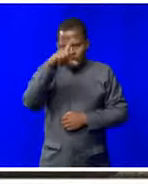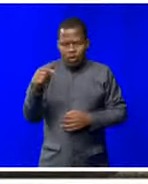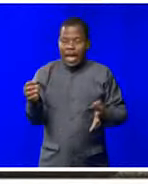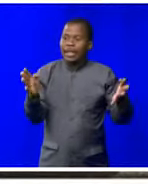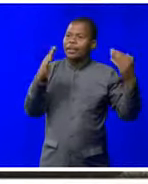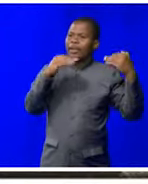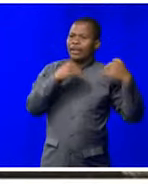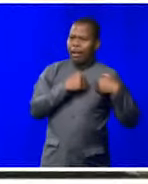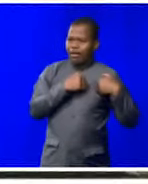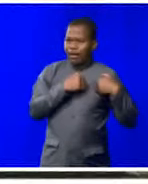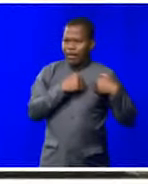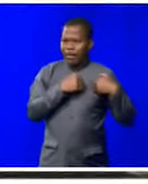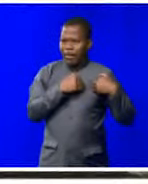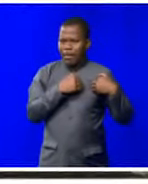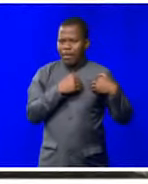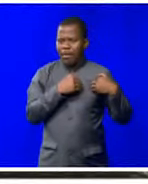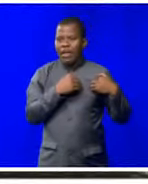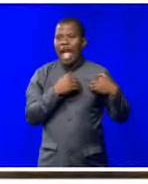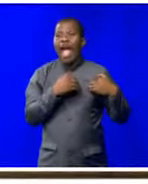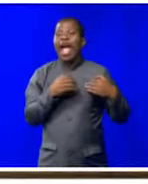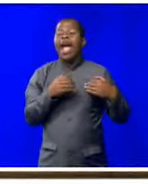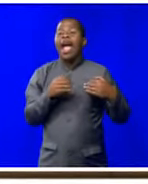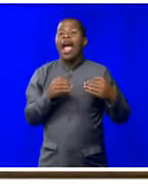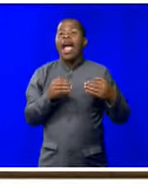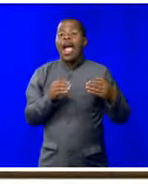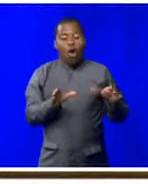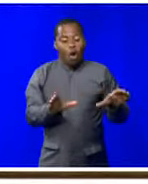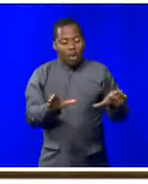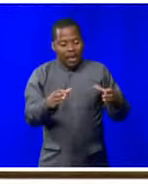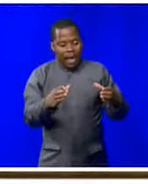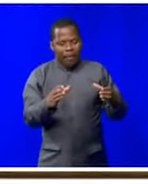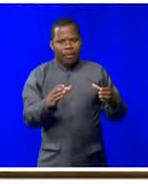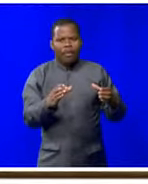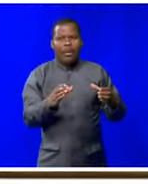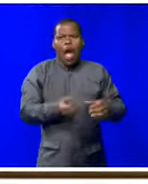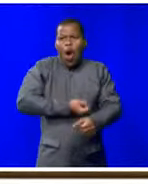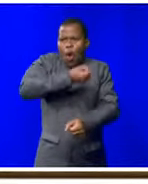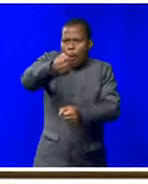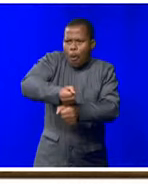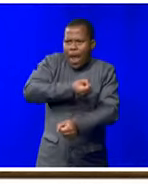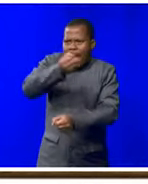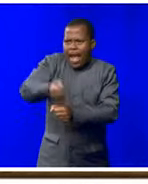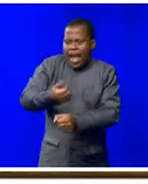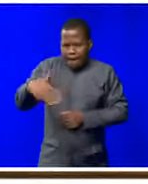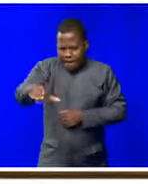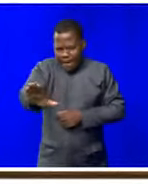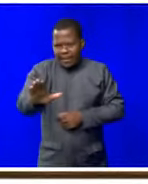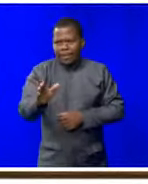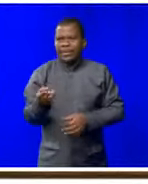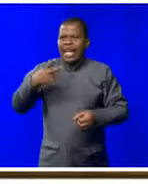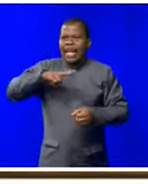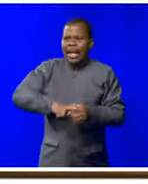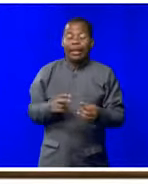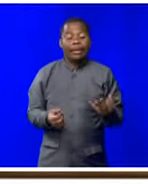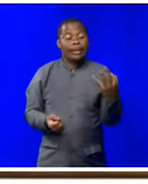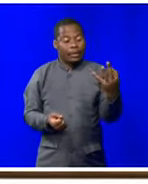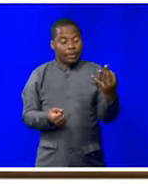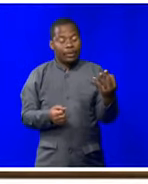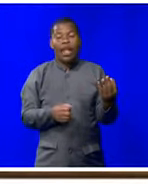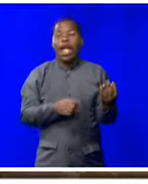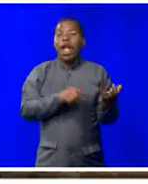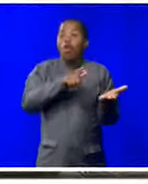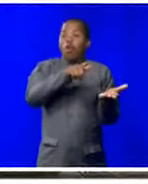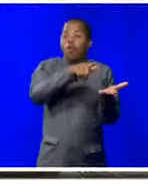vele tisetshendwa ngcompensation commissioner. Yesithathu rather bekungile kutsi lo mthetho as it is